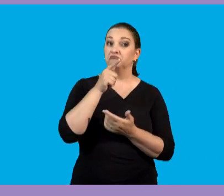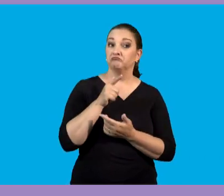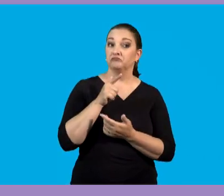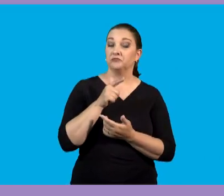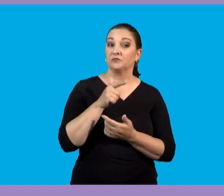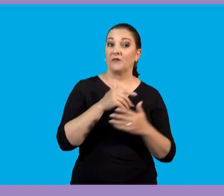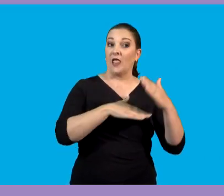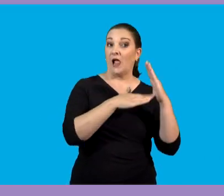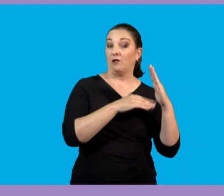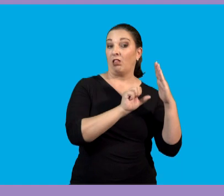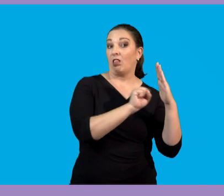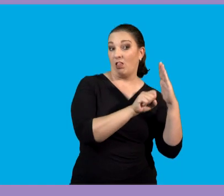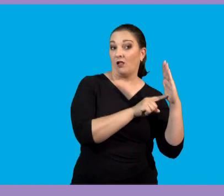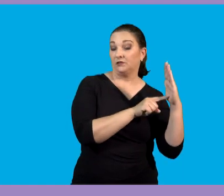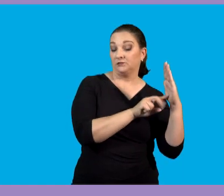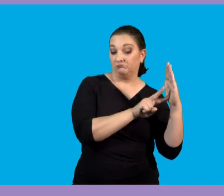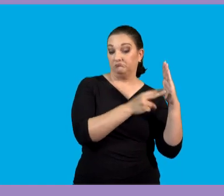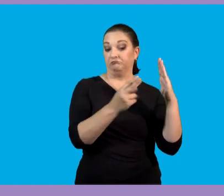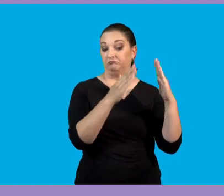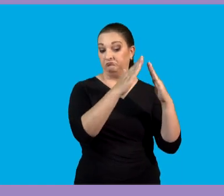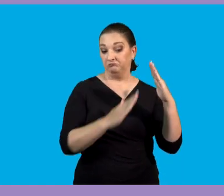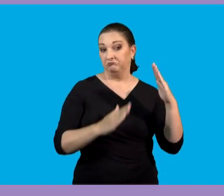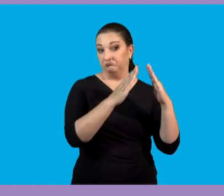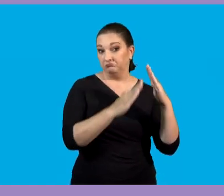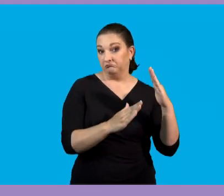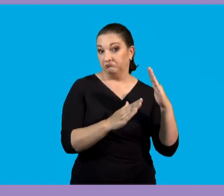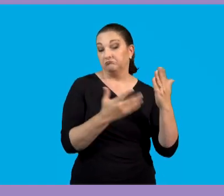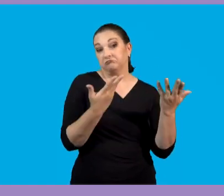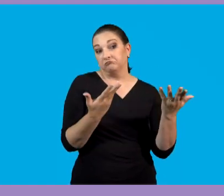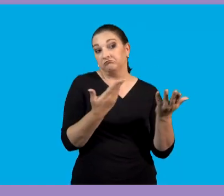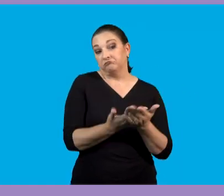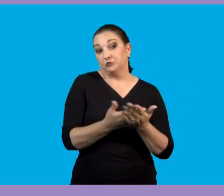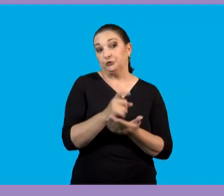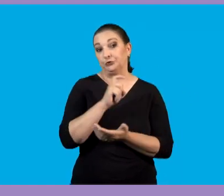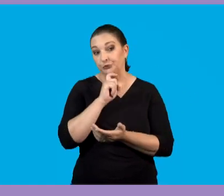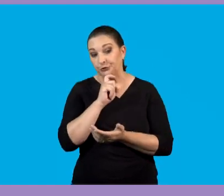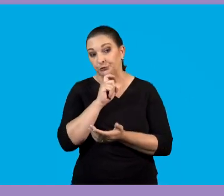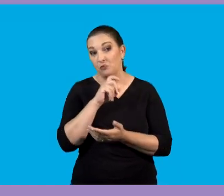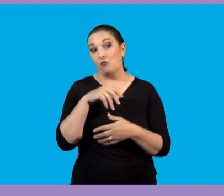S, because it is corresponding with angle B, and we could have used angle